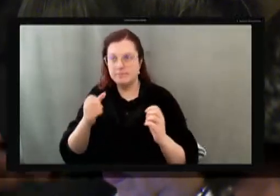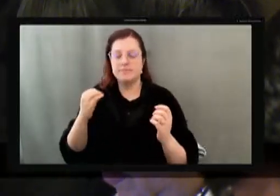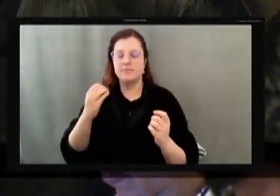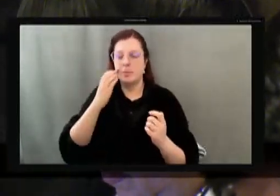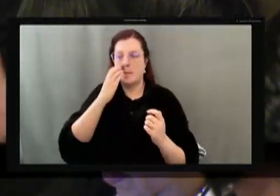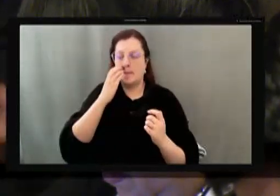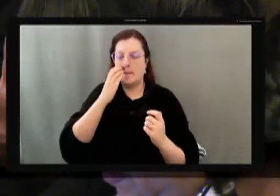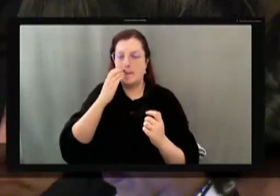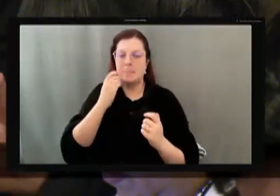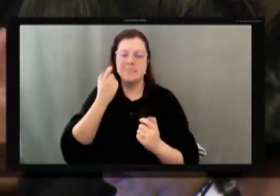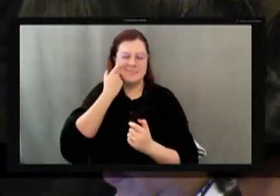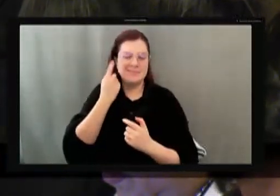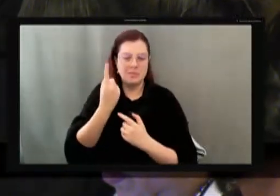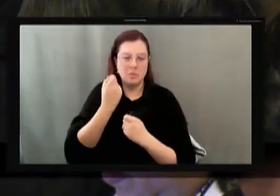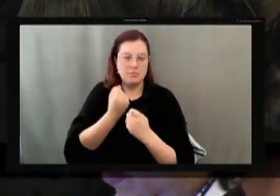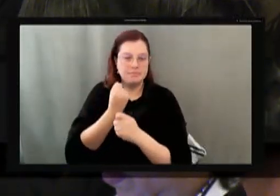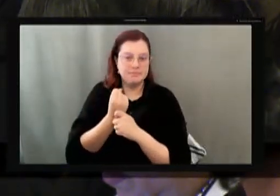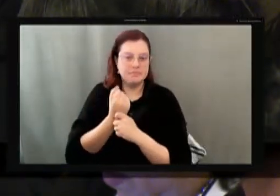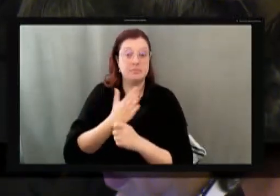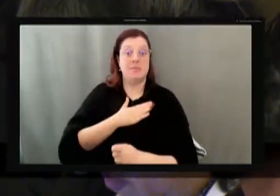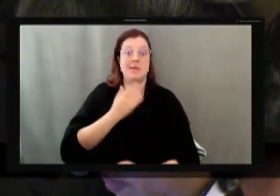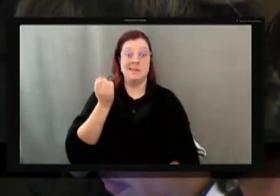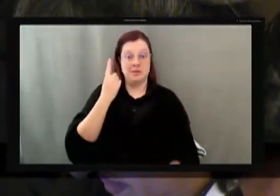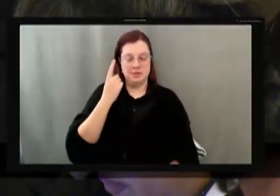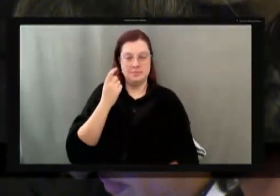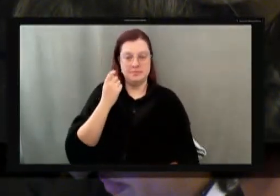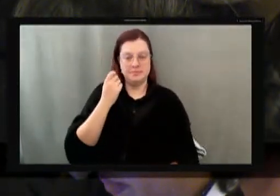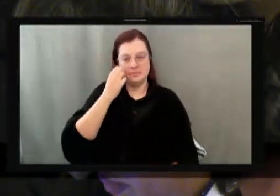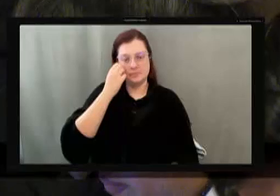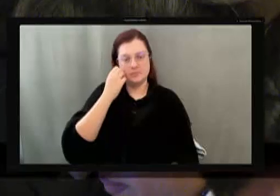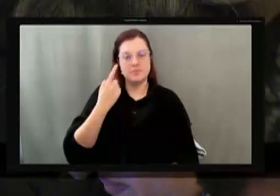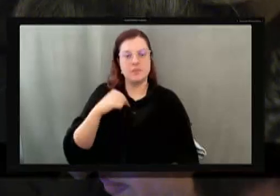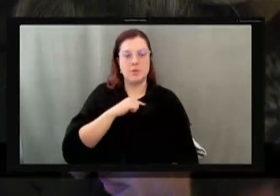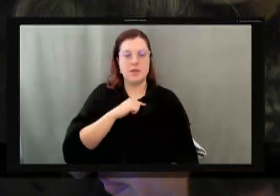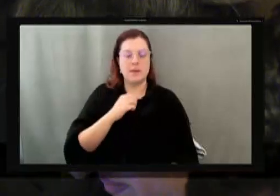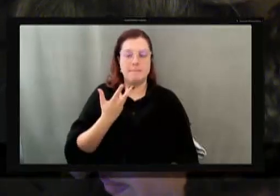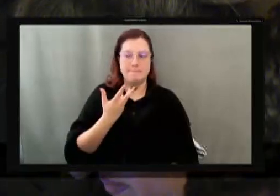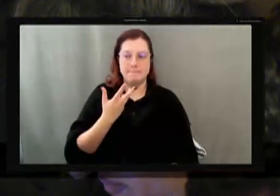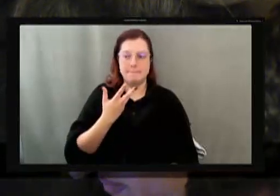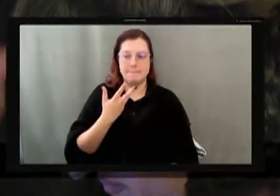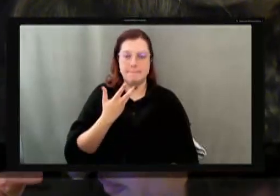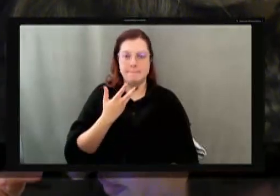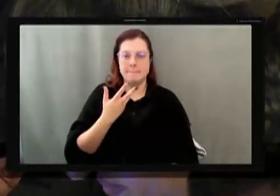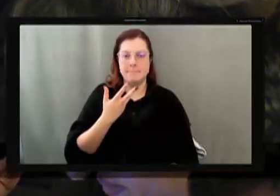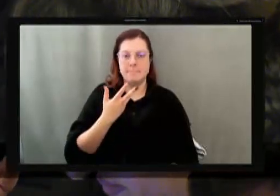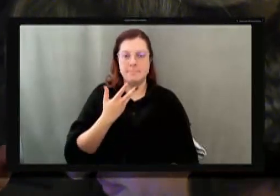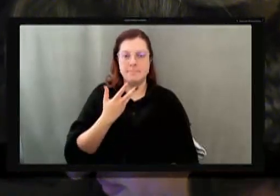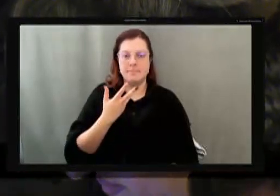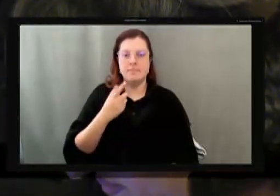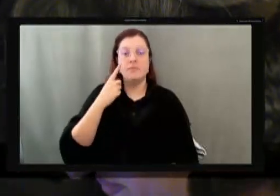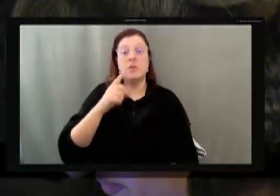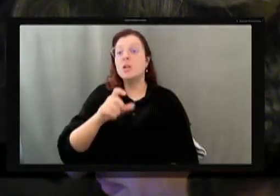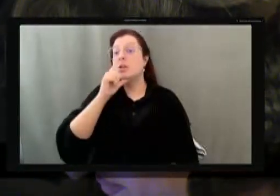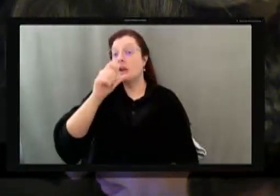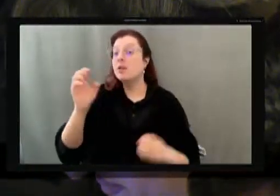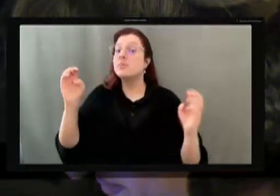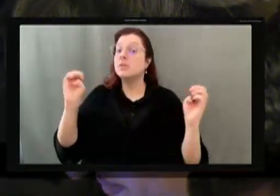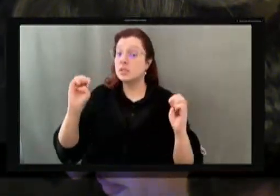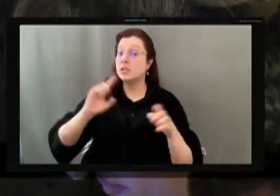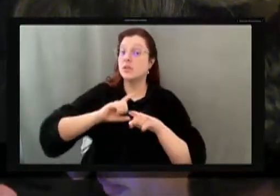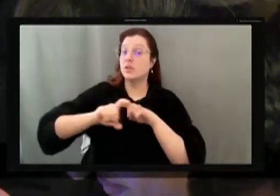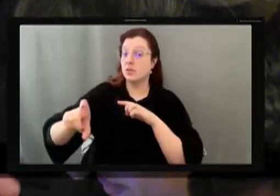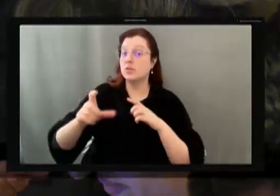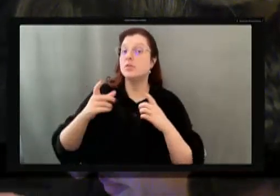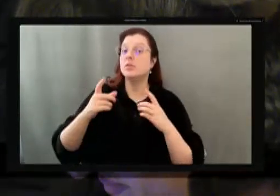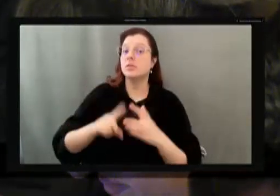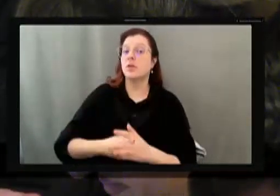year, this is my understanding, is that we have, you know, for non-urgent calls, we've sort of made